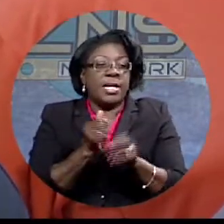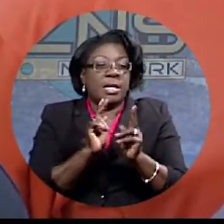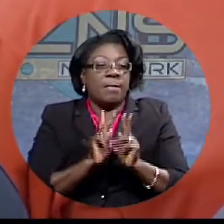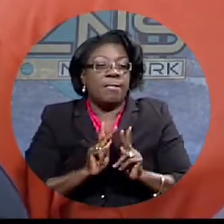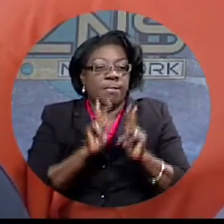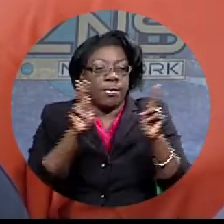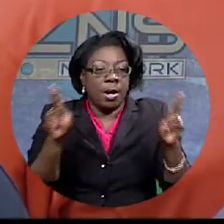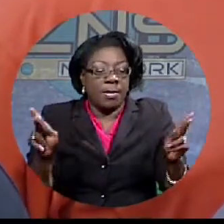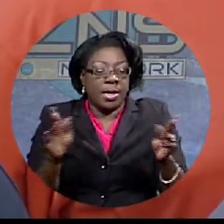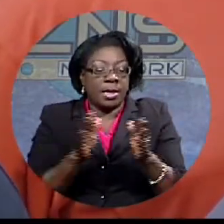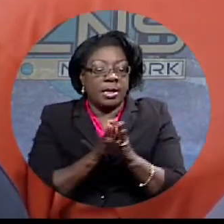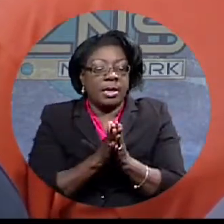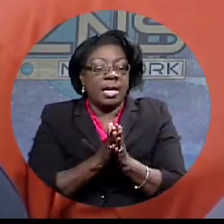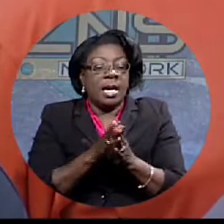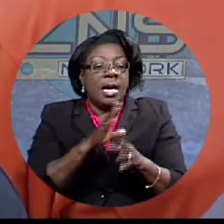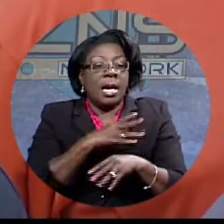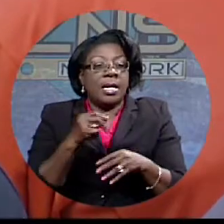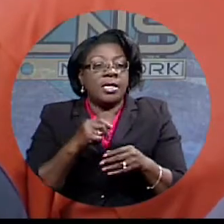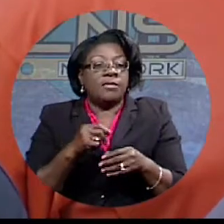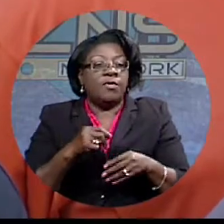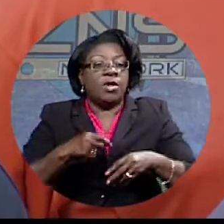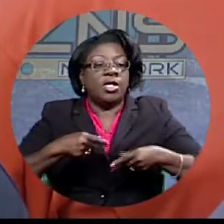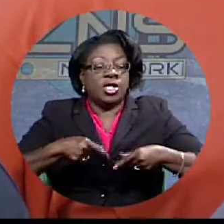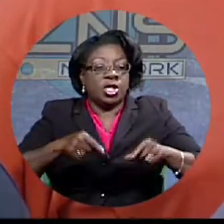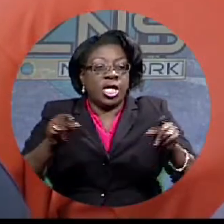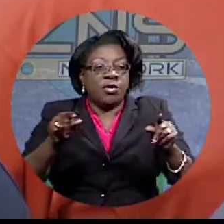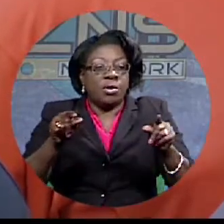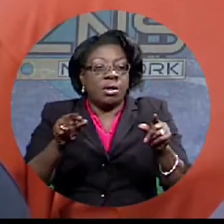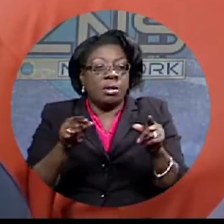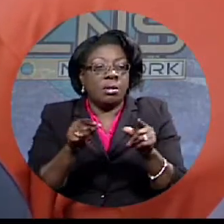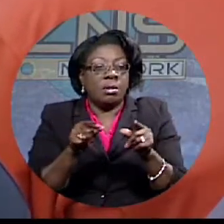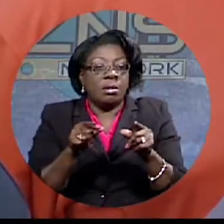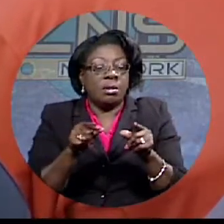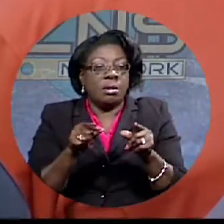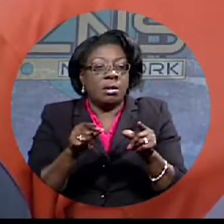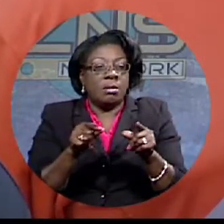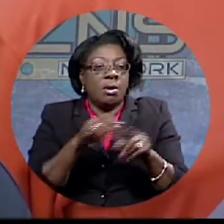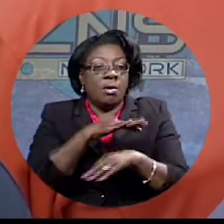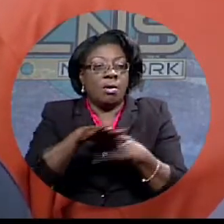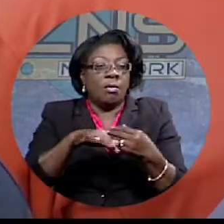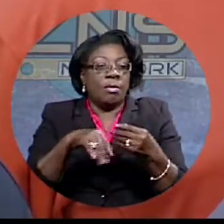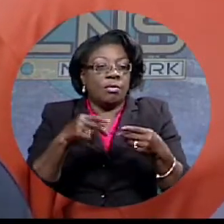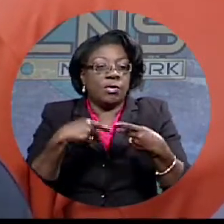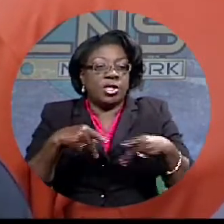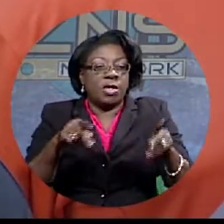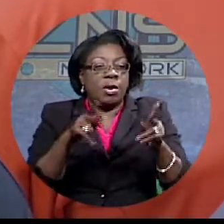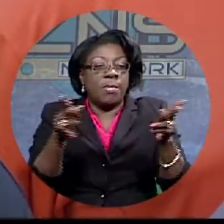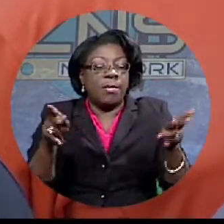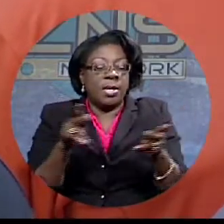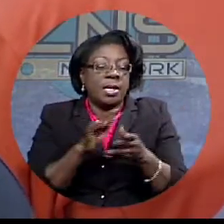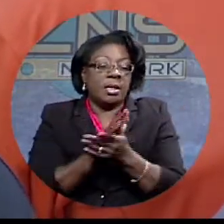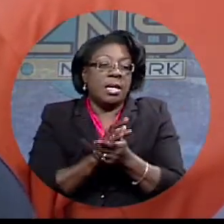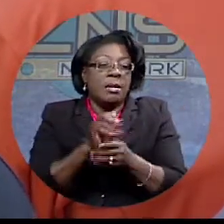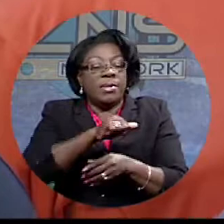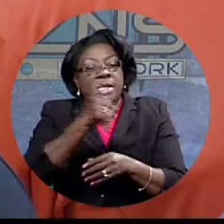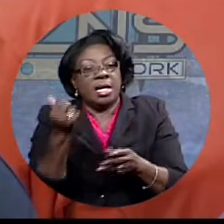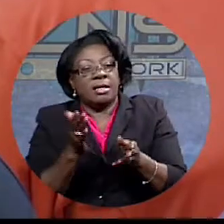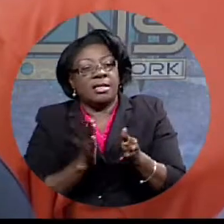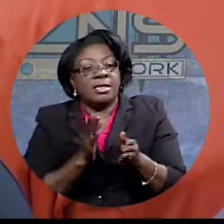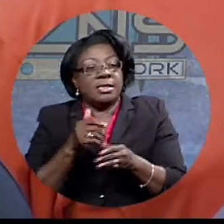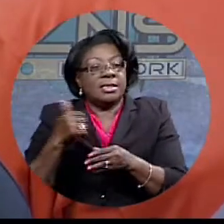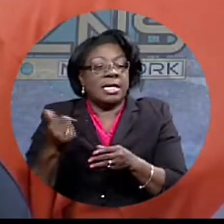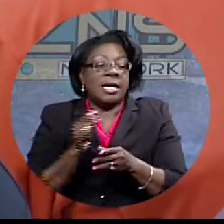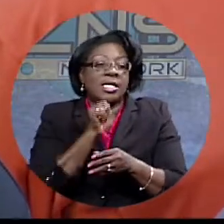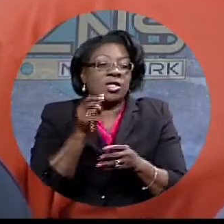Federation and for the general and for all Bahamians. But the other side is just not